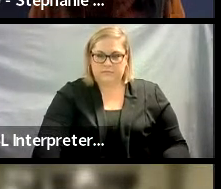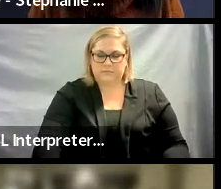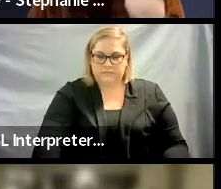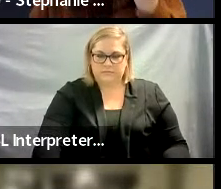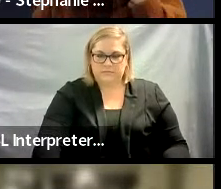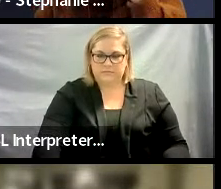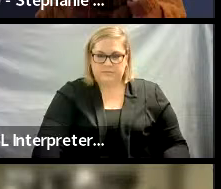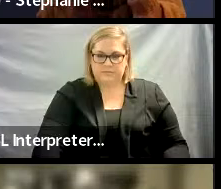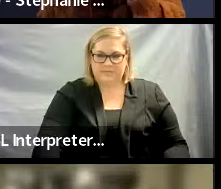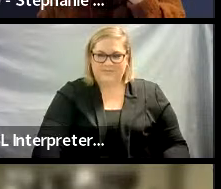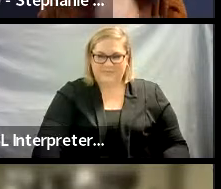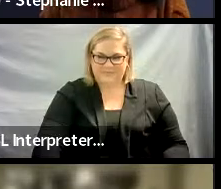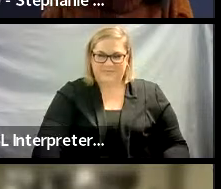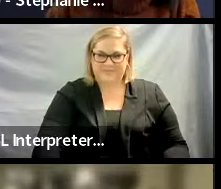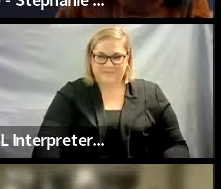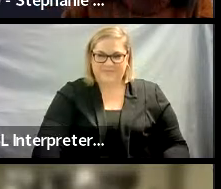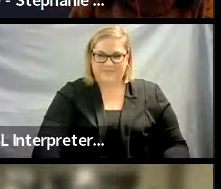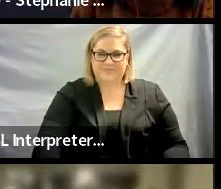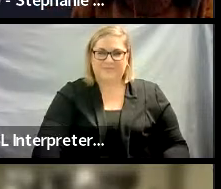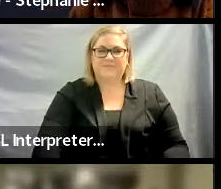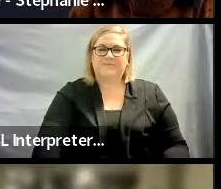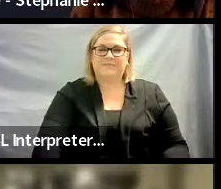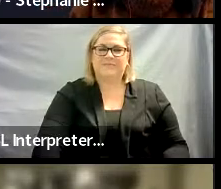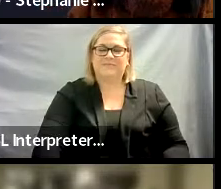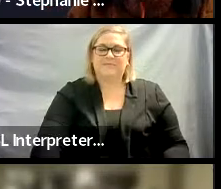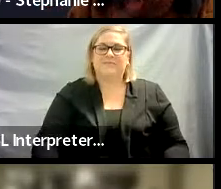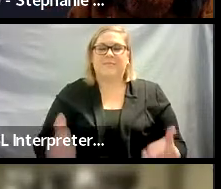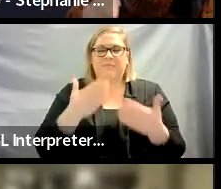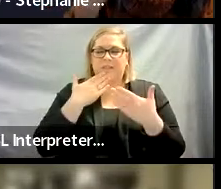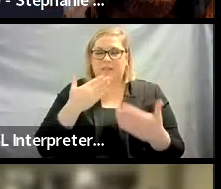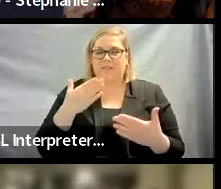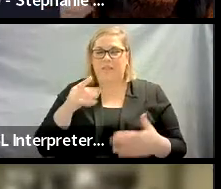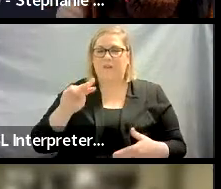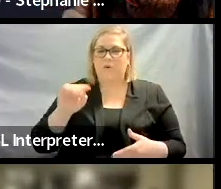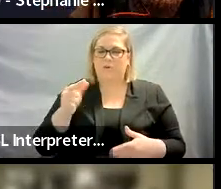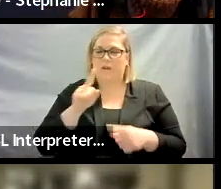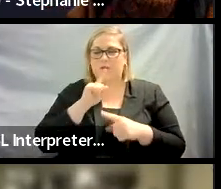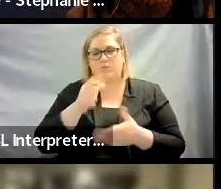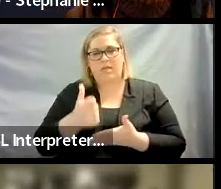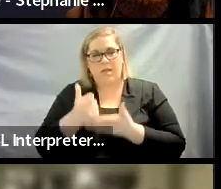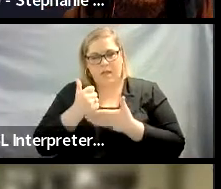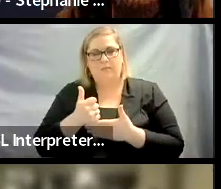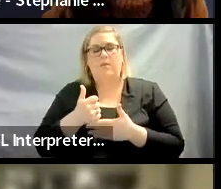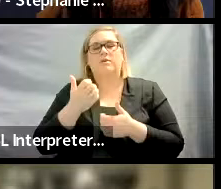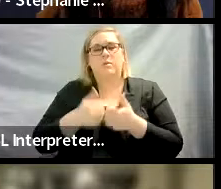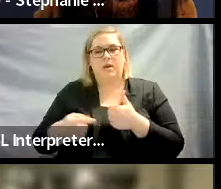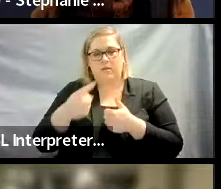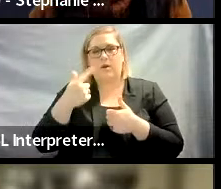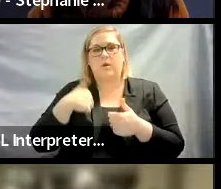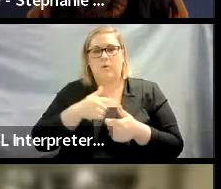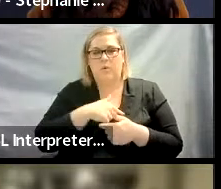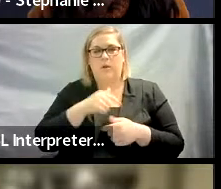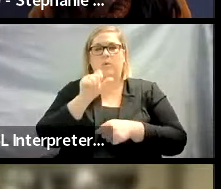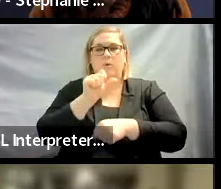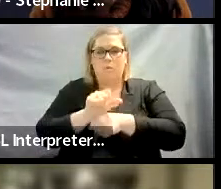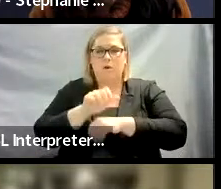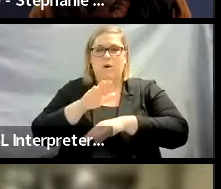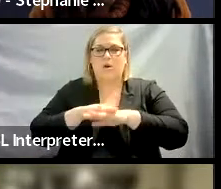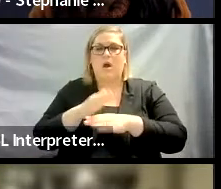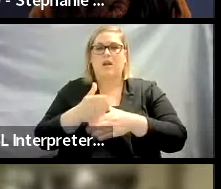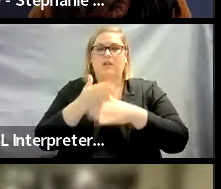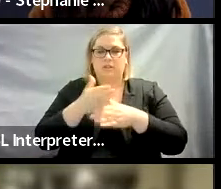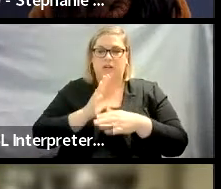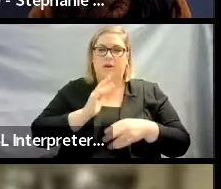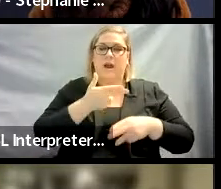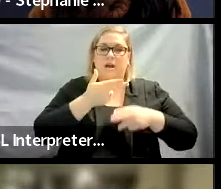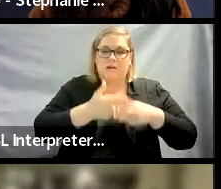and Happy New Year. Thank you, Douglas. That's really helpful. So everyone, we will work on sharing our